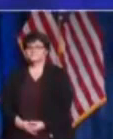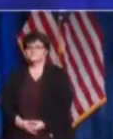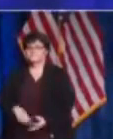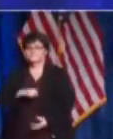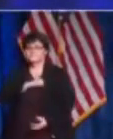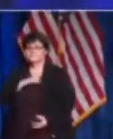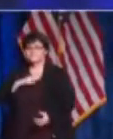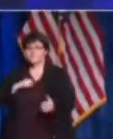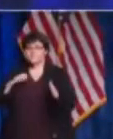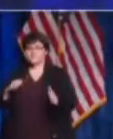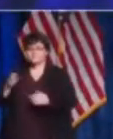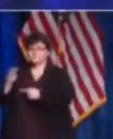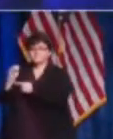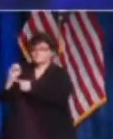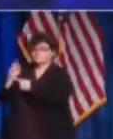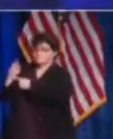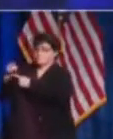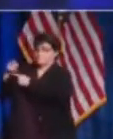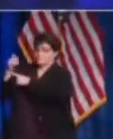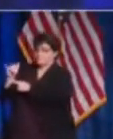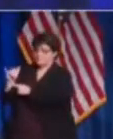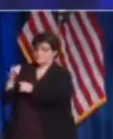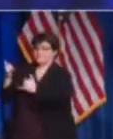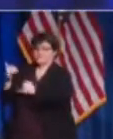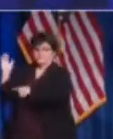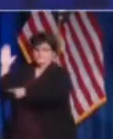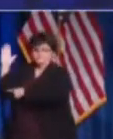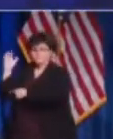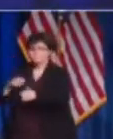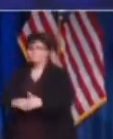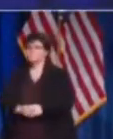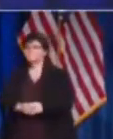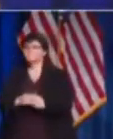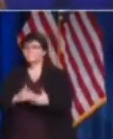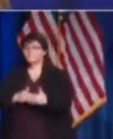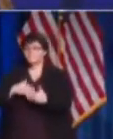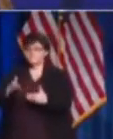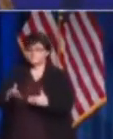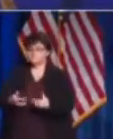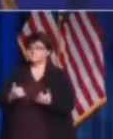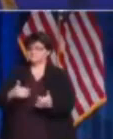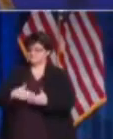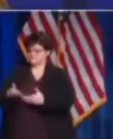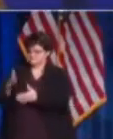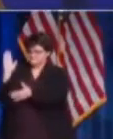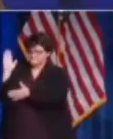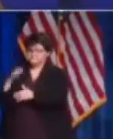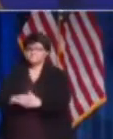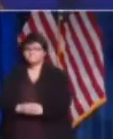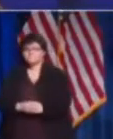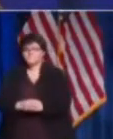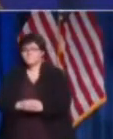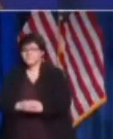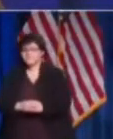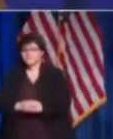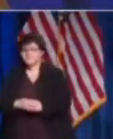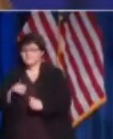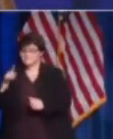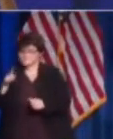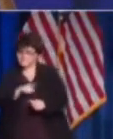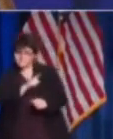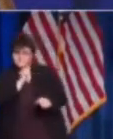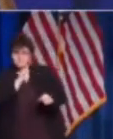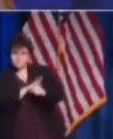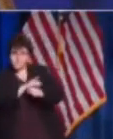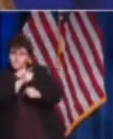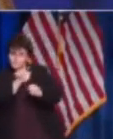Please raise your right hand. Do you, Sean M. Scanlon, solemnly swear that you will support the Constitution of